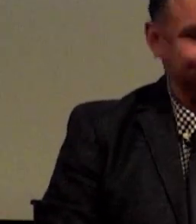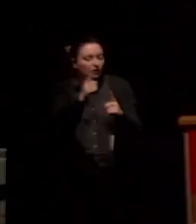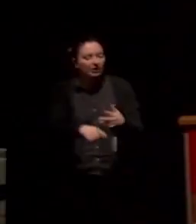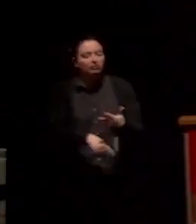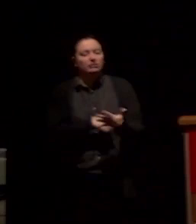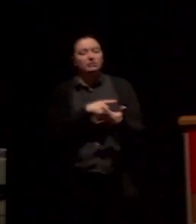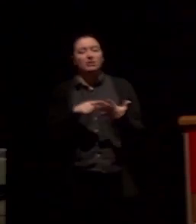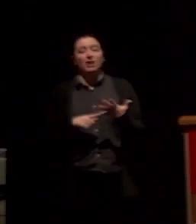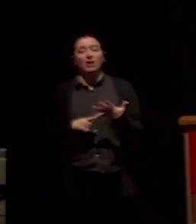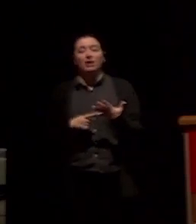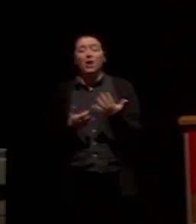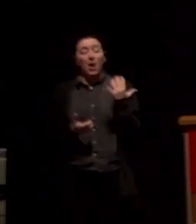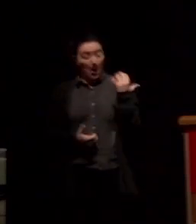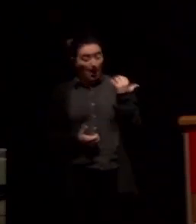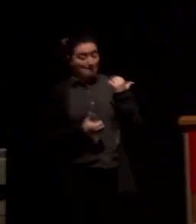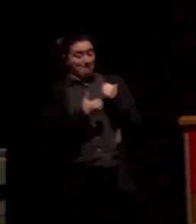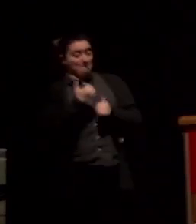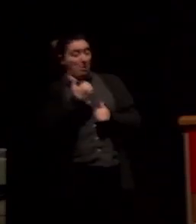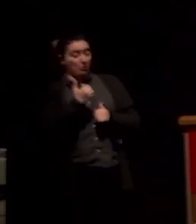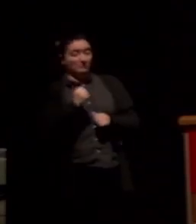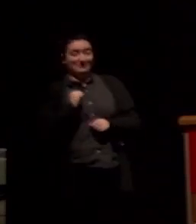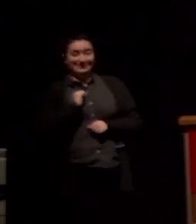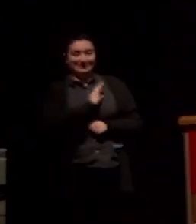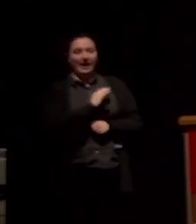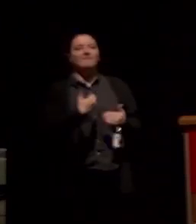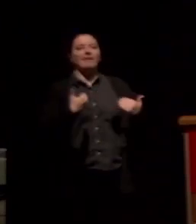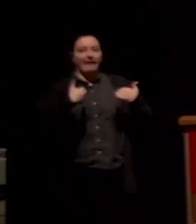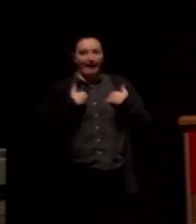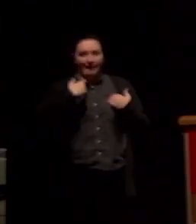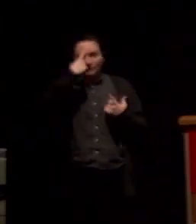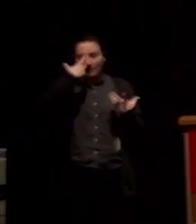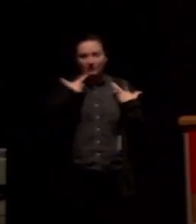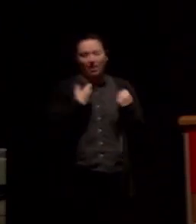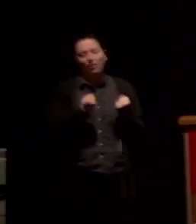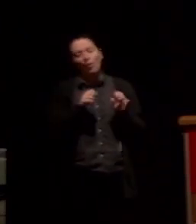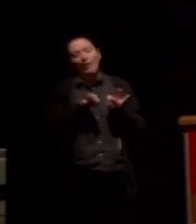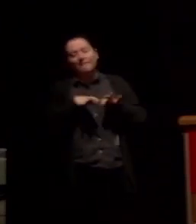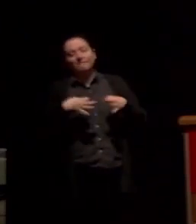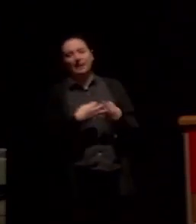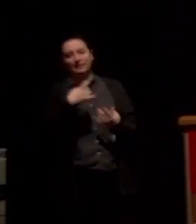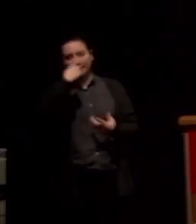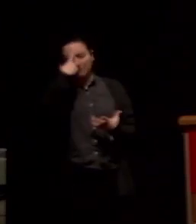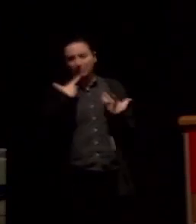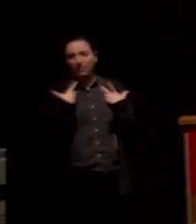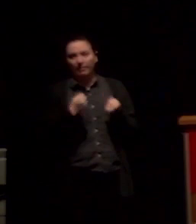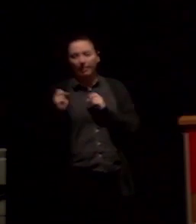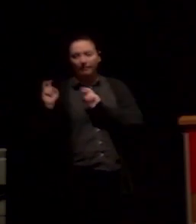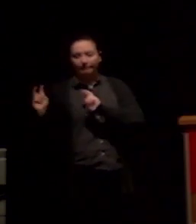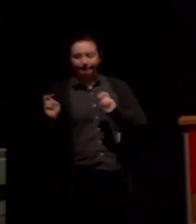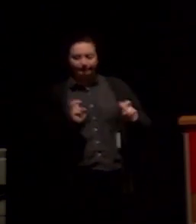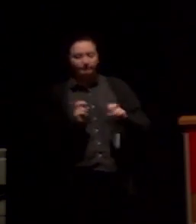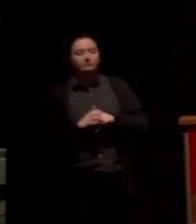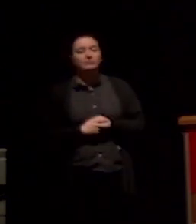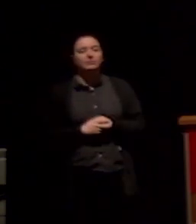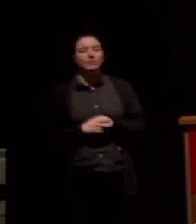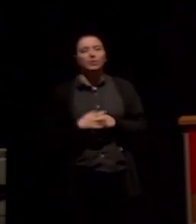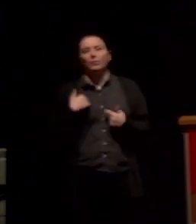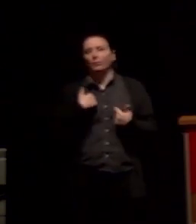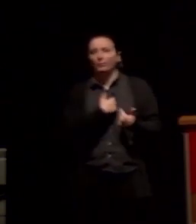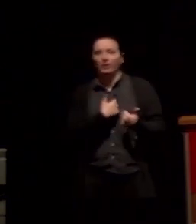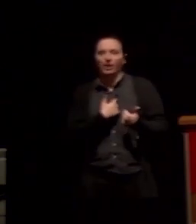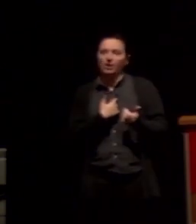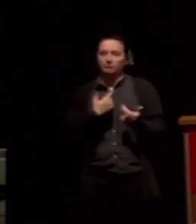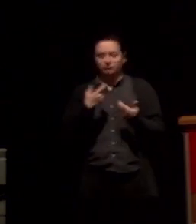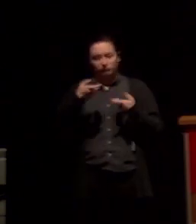member. We are the queen of accommodations. We have learned, you know, definitely how to do that. But there's a couple of other things that we do,